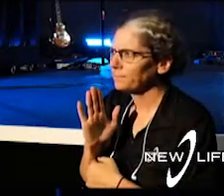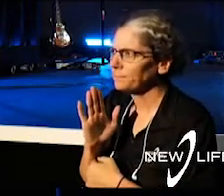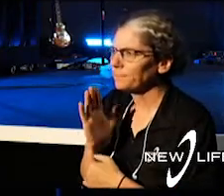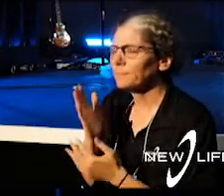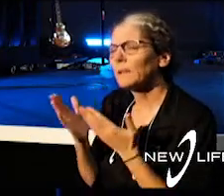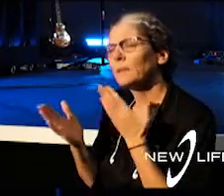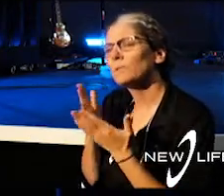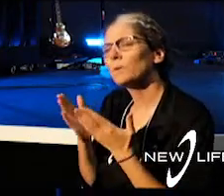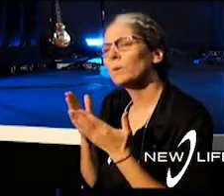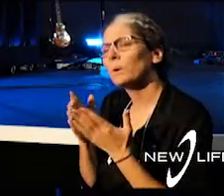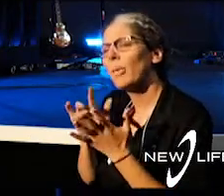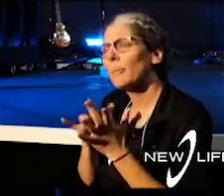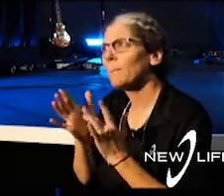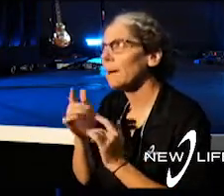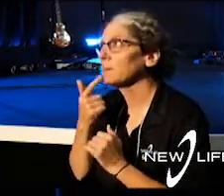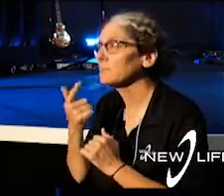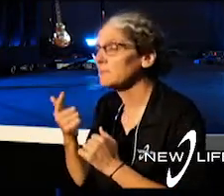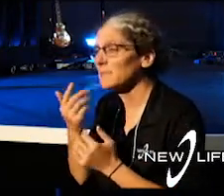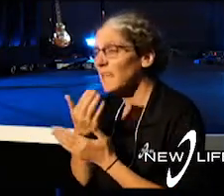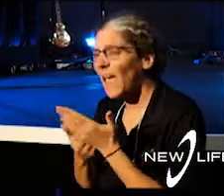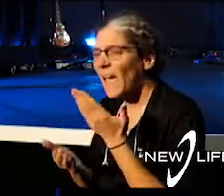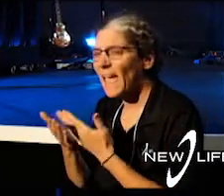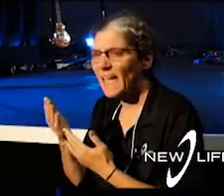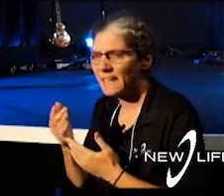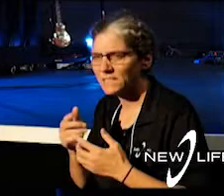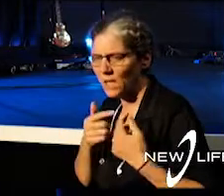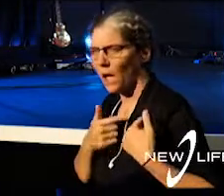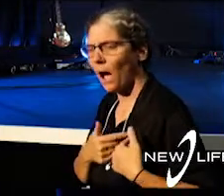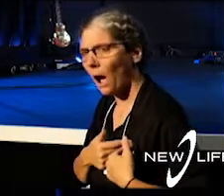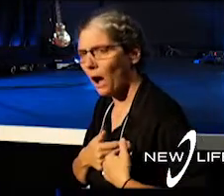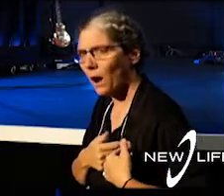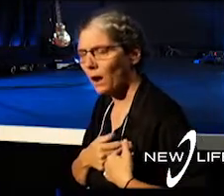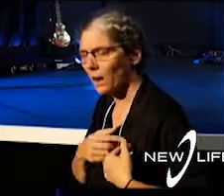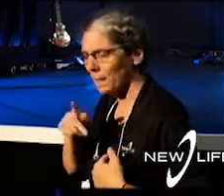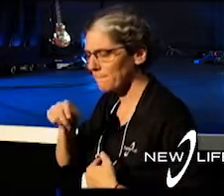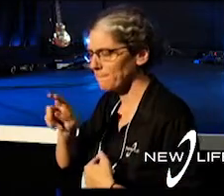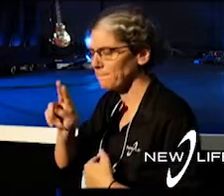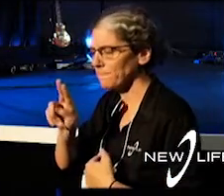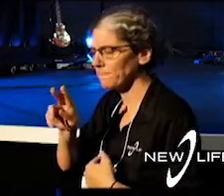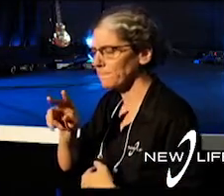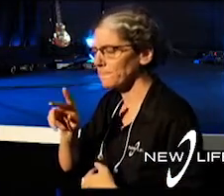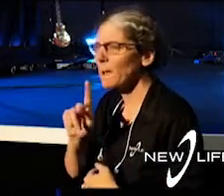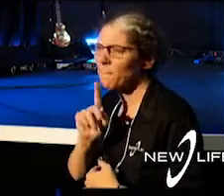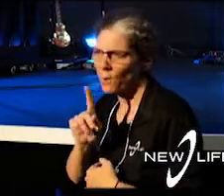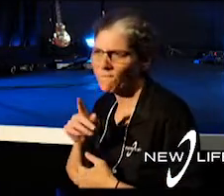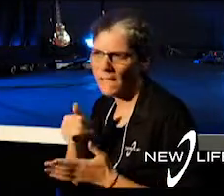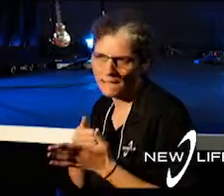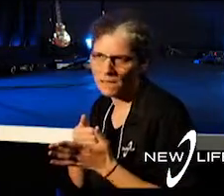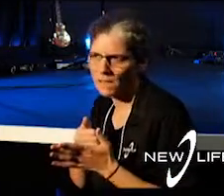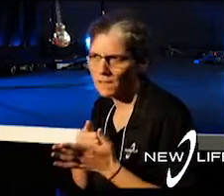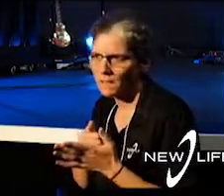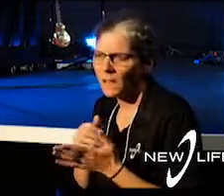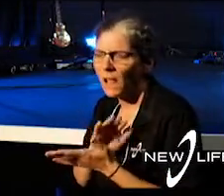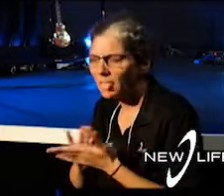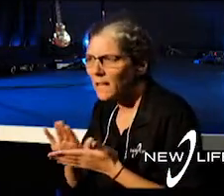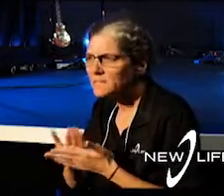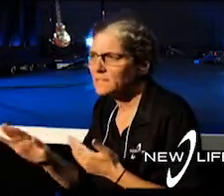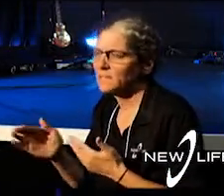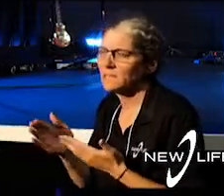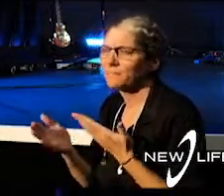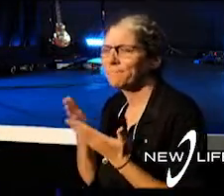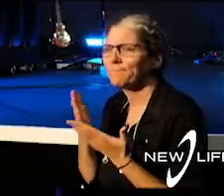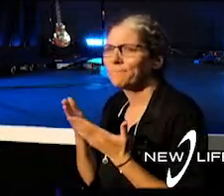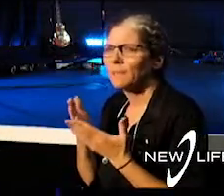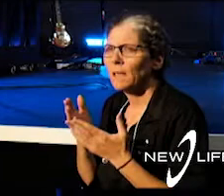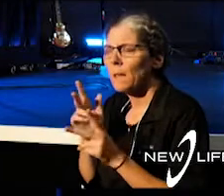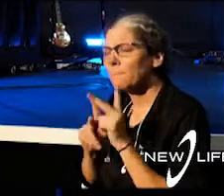So when it says, cleanse your hands and purify your hearts, there's an outward action and an inward action. Cleansing your hands was something